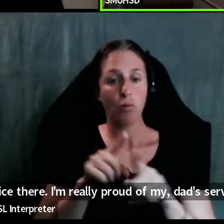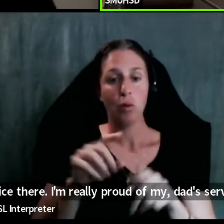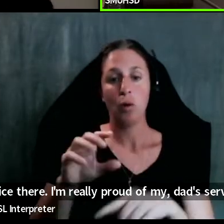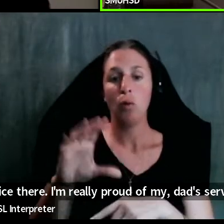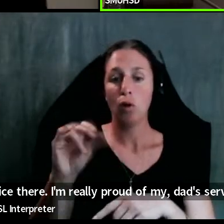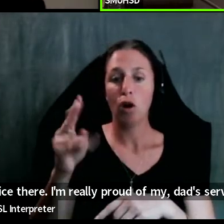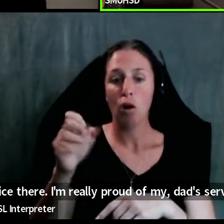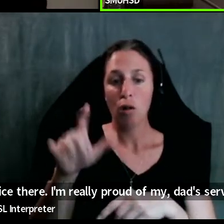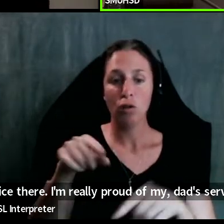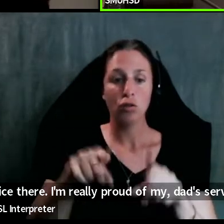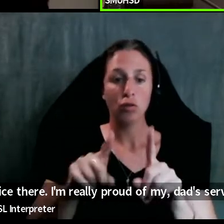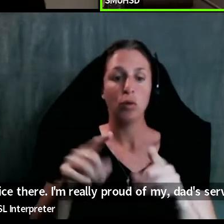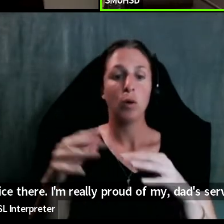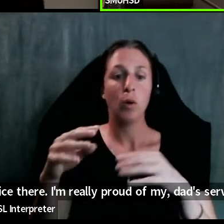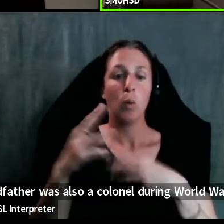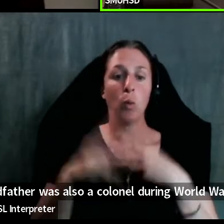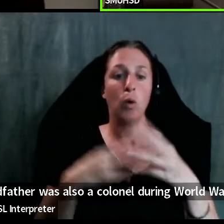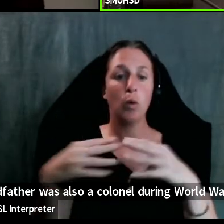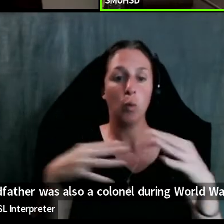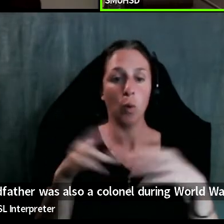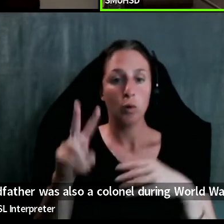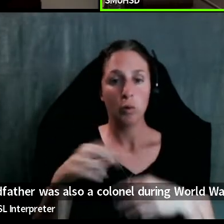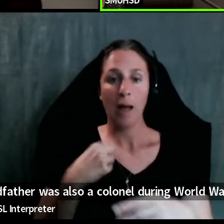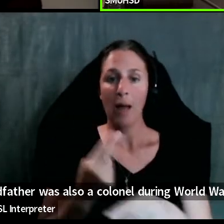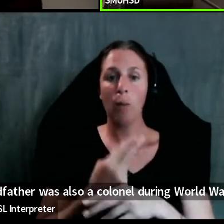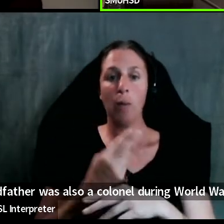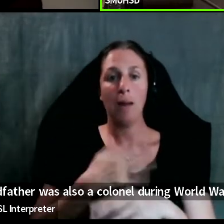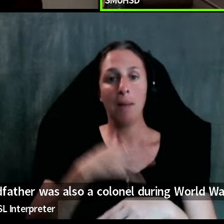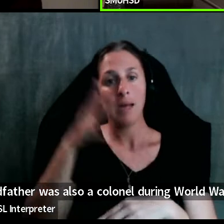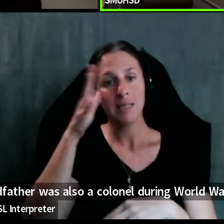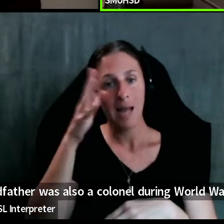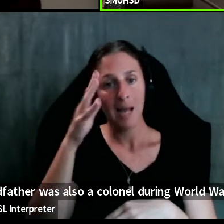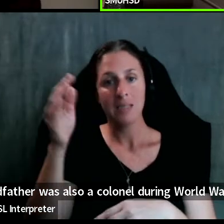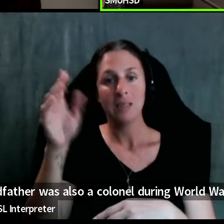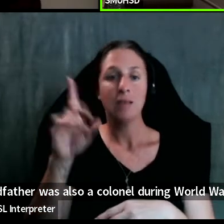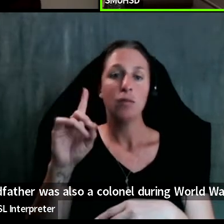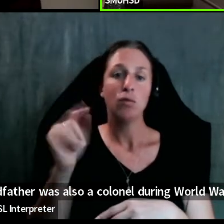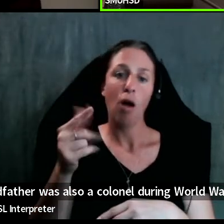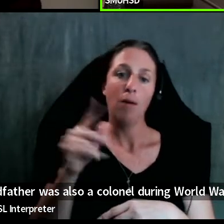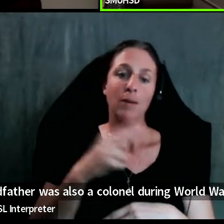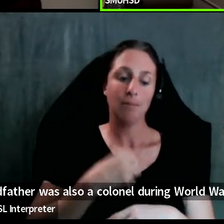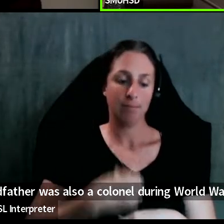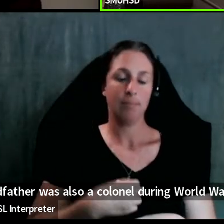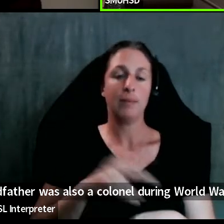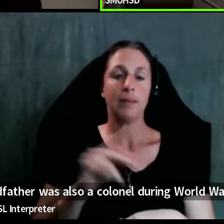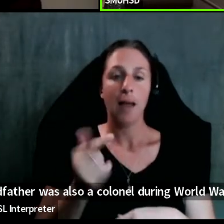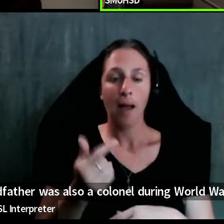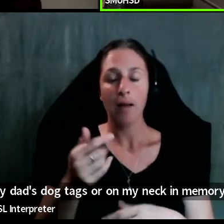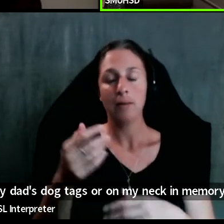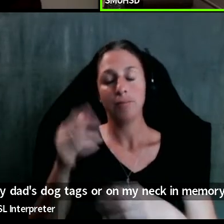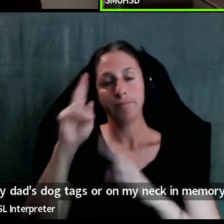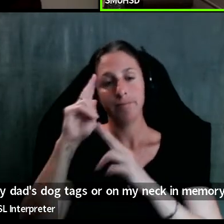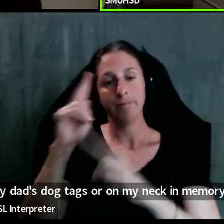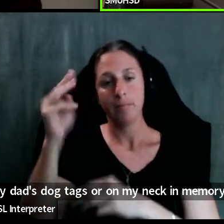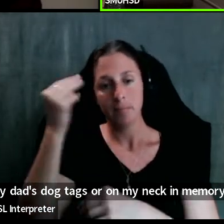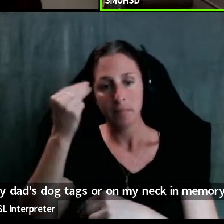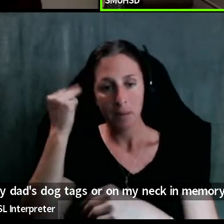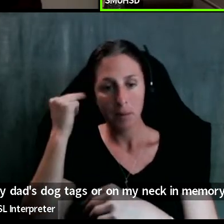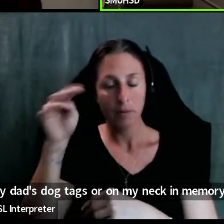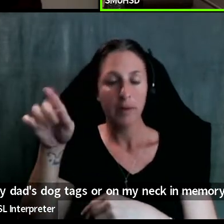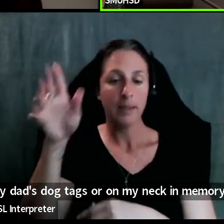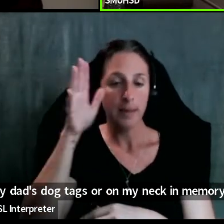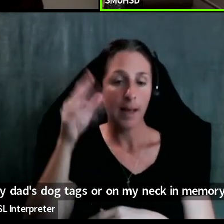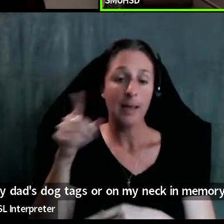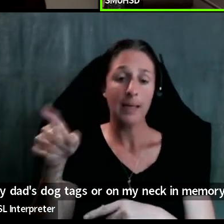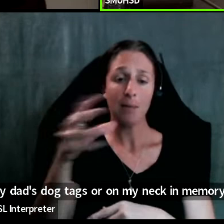War II. I wear my dad's dog tags around my neck in memory of him. And he and